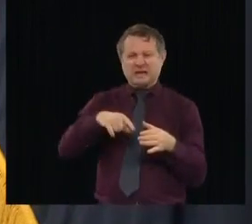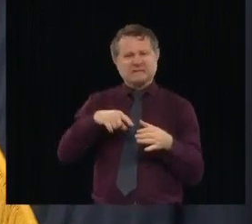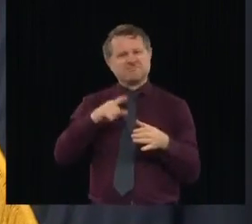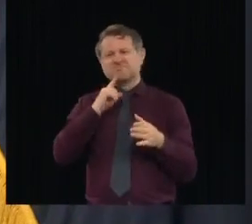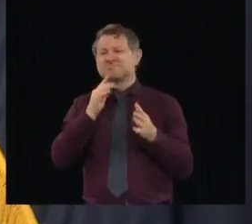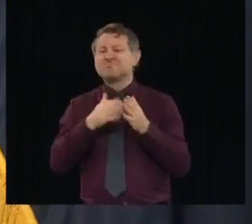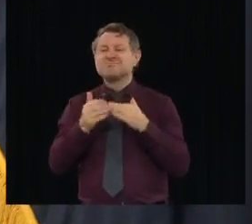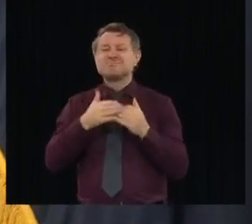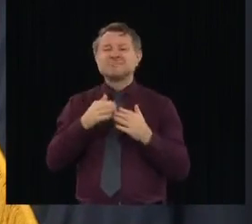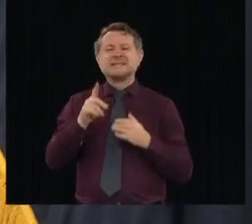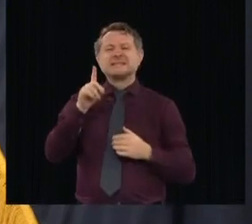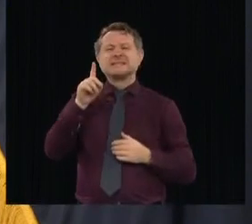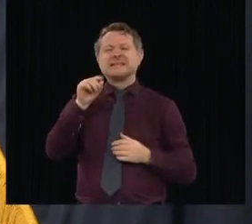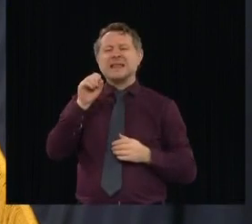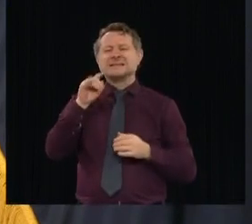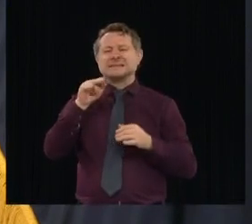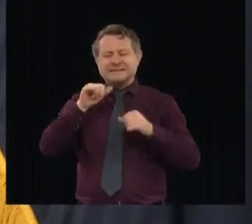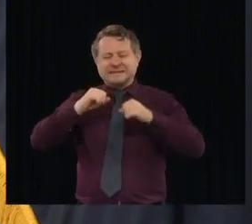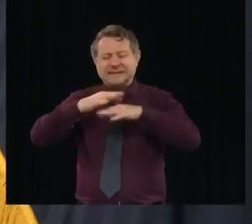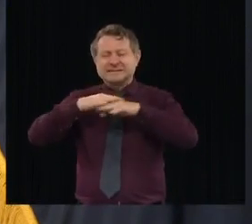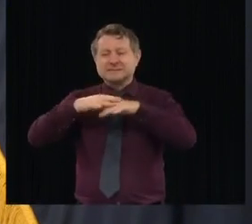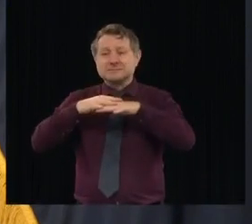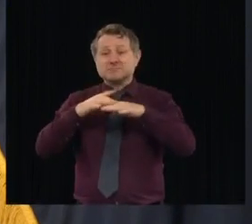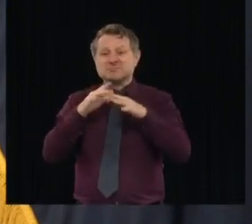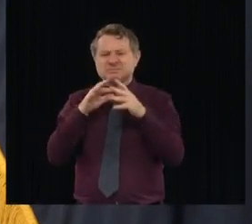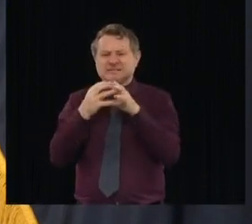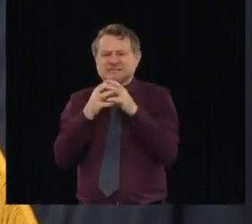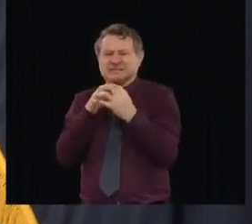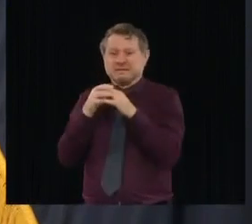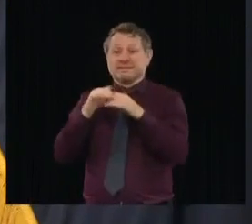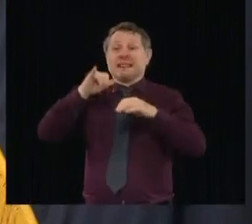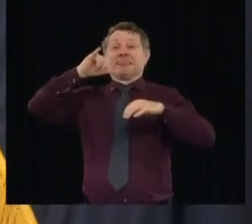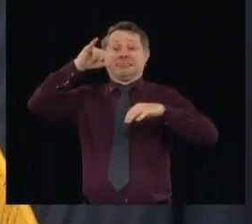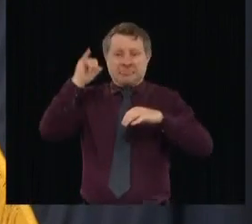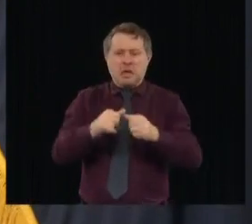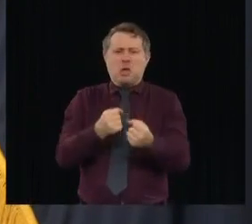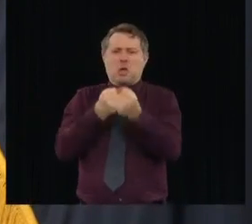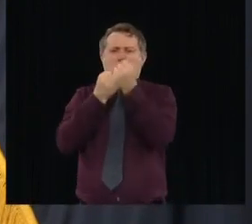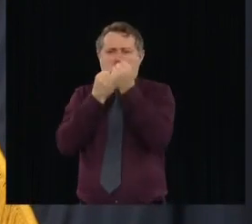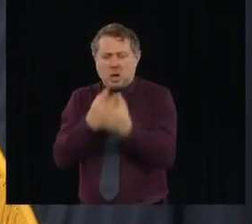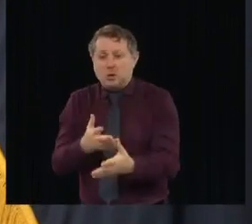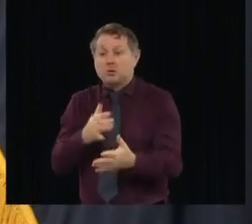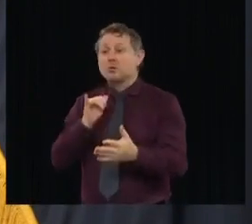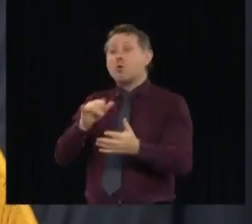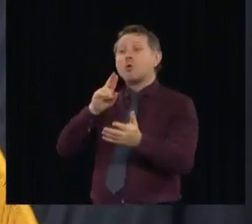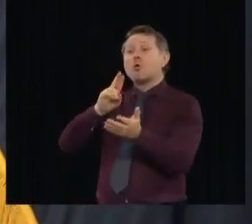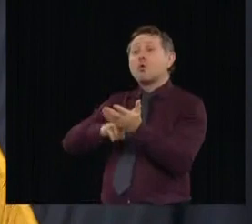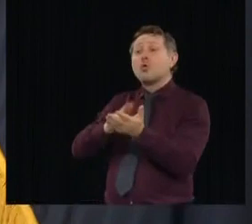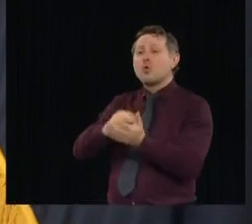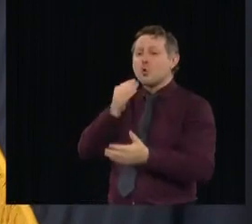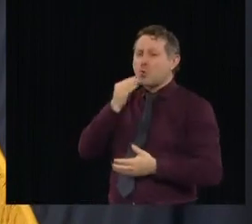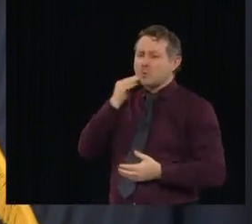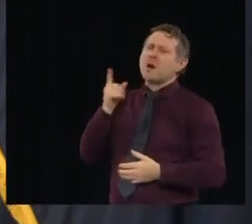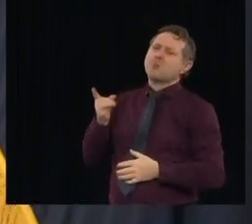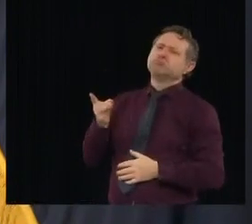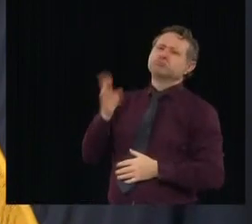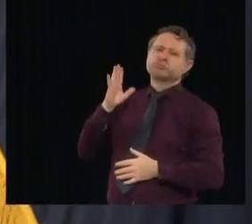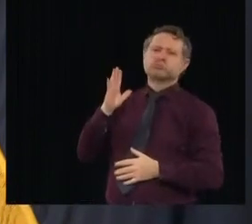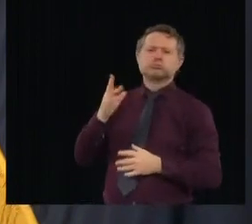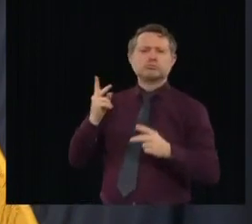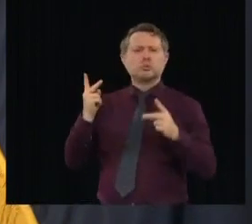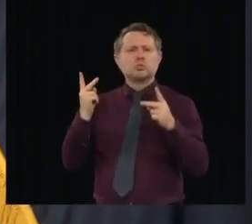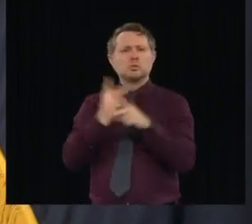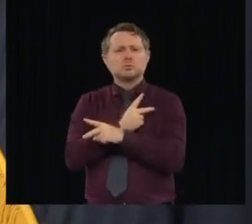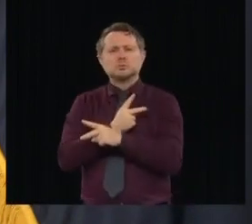gathering of people, that is a problematic area. Nursing homes worst, but if you have